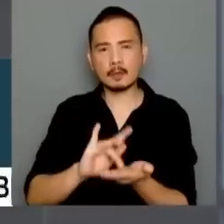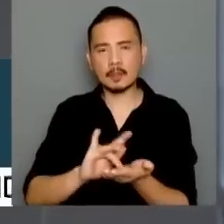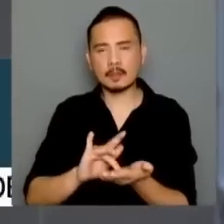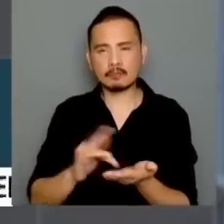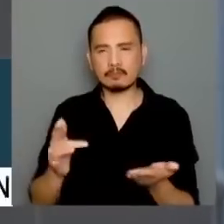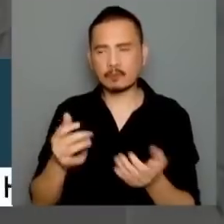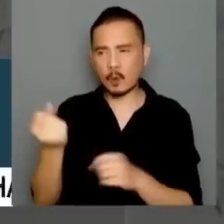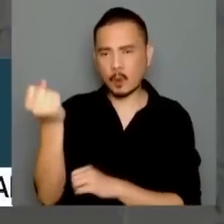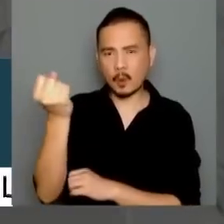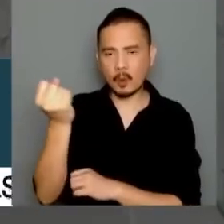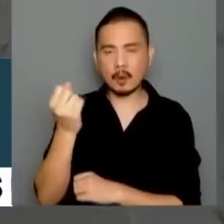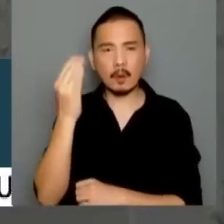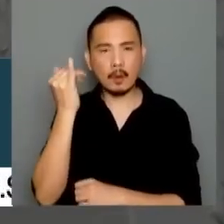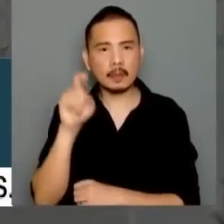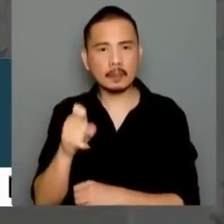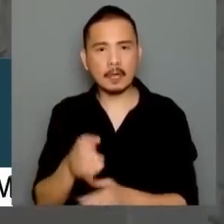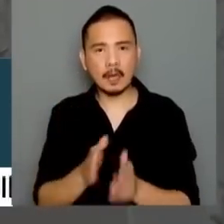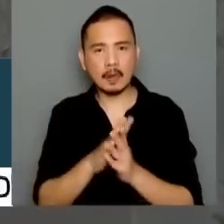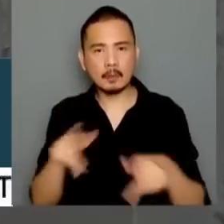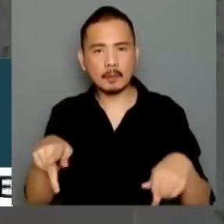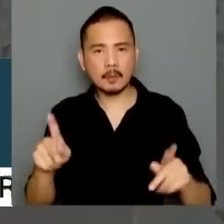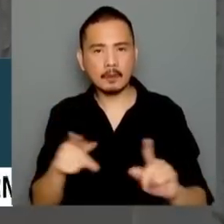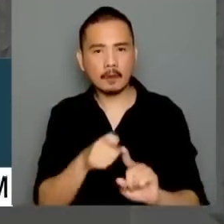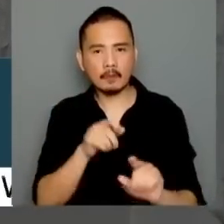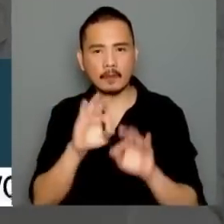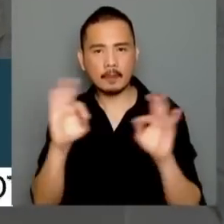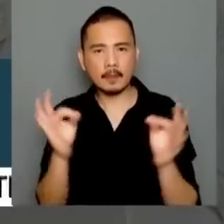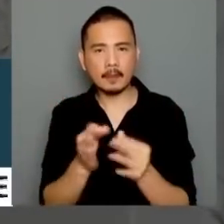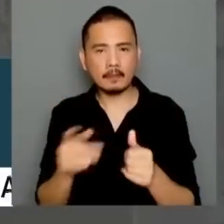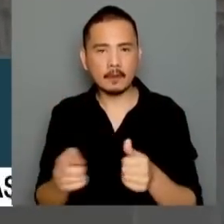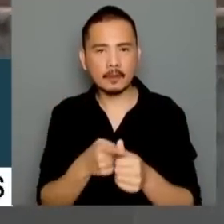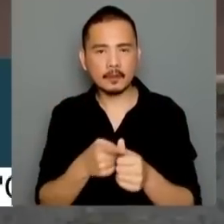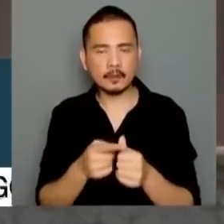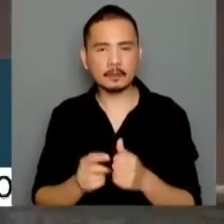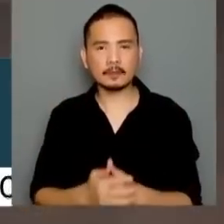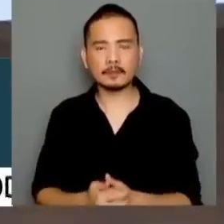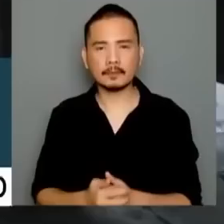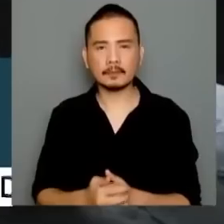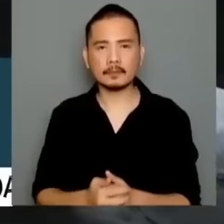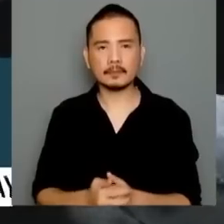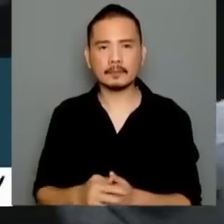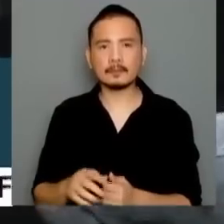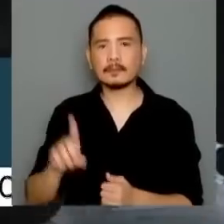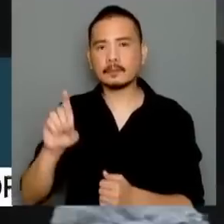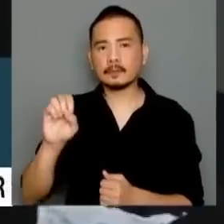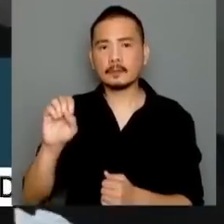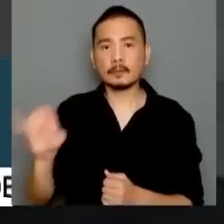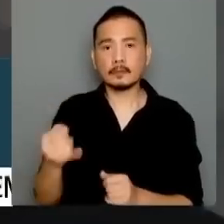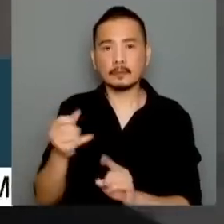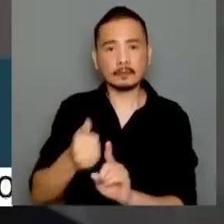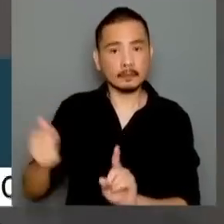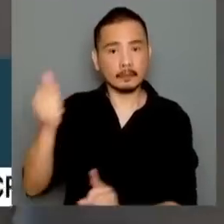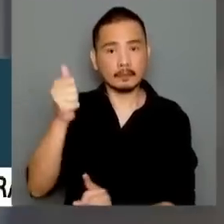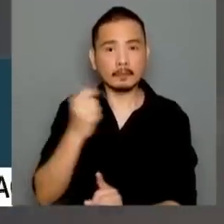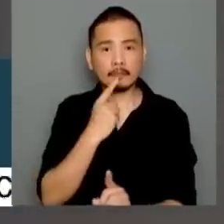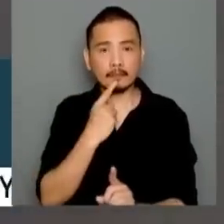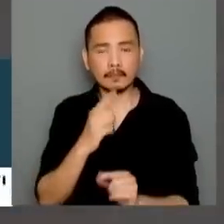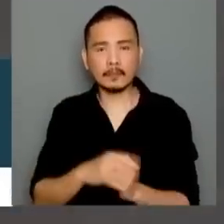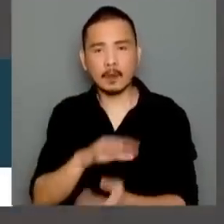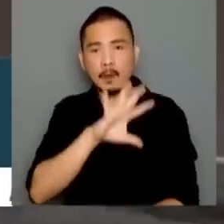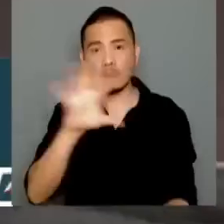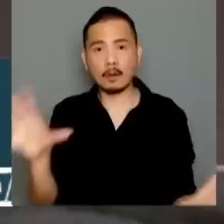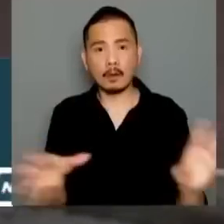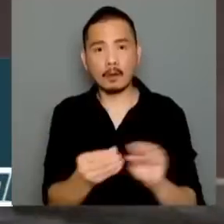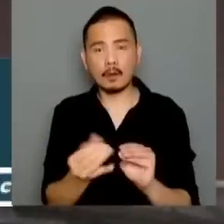the consent of the families of the deceased PDLs first. The Justice Secretary also said the total number of cadavers that